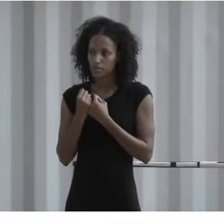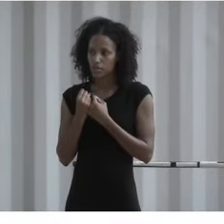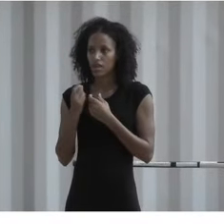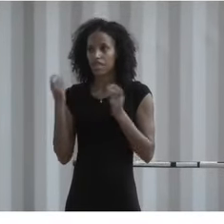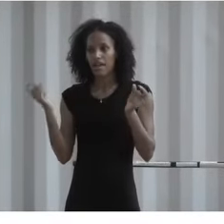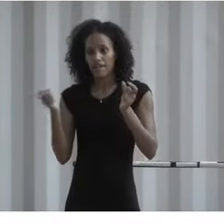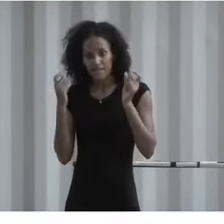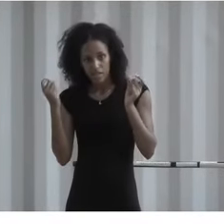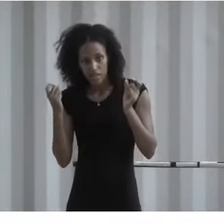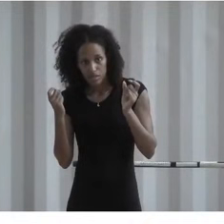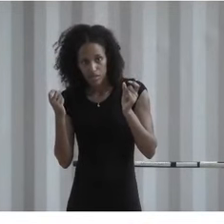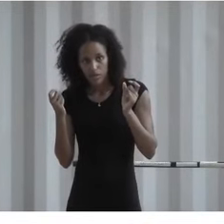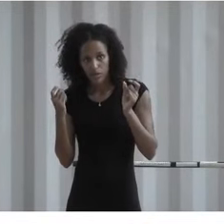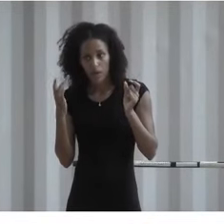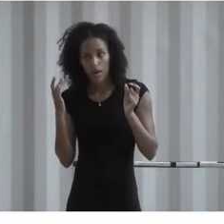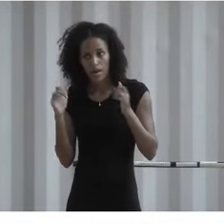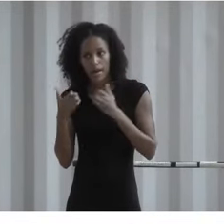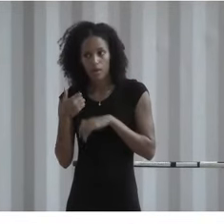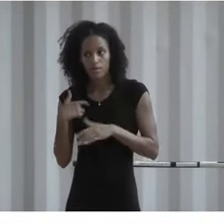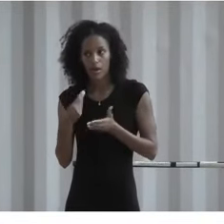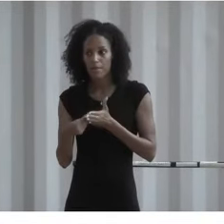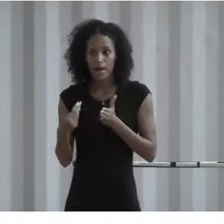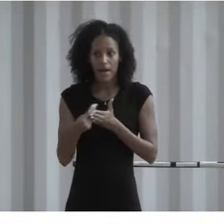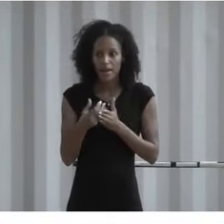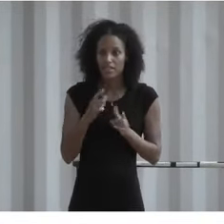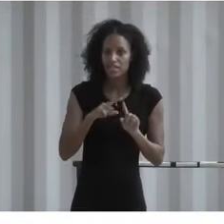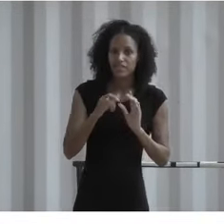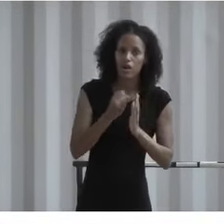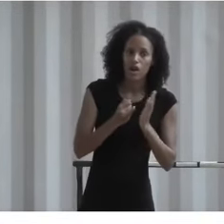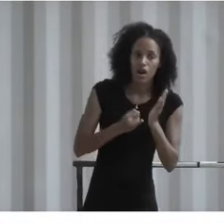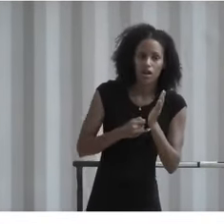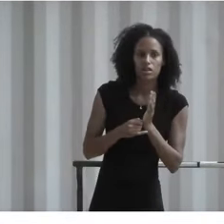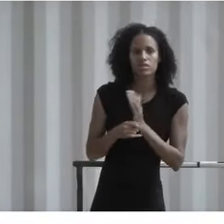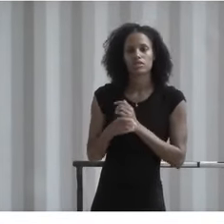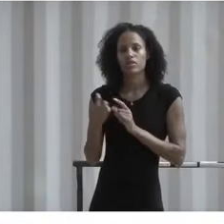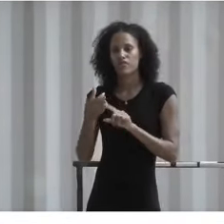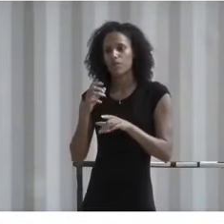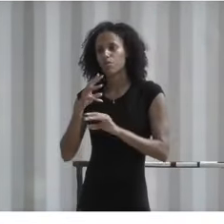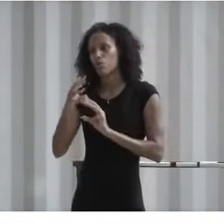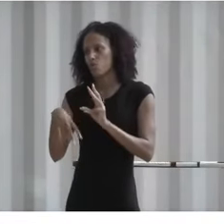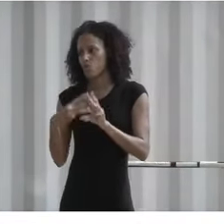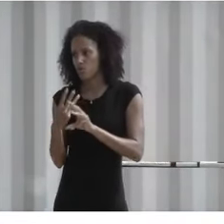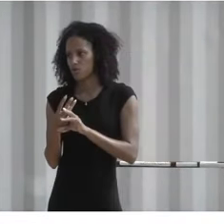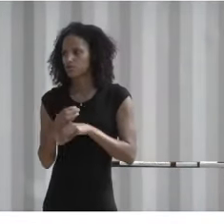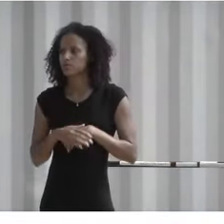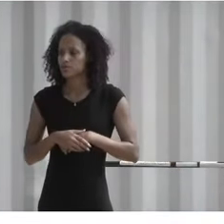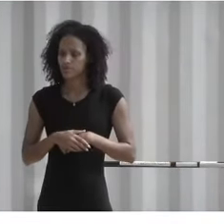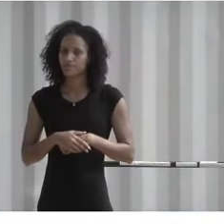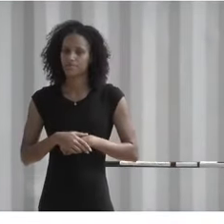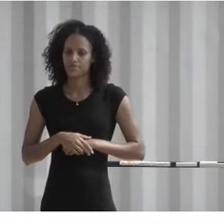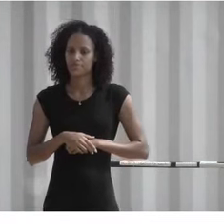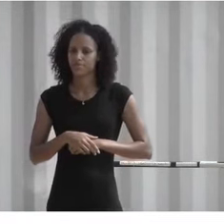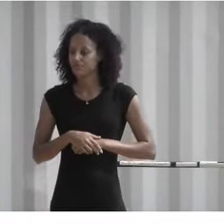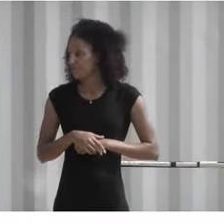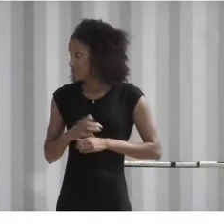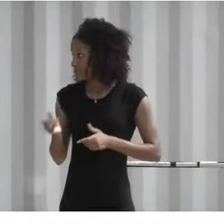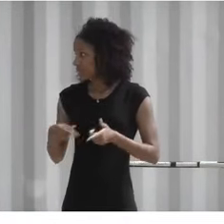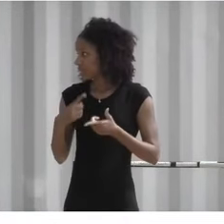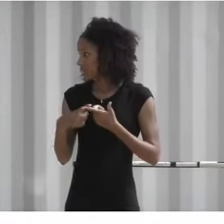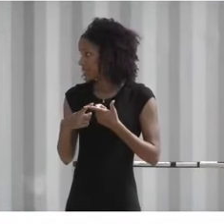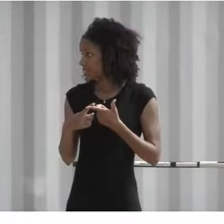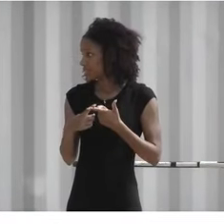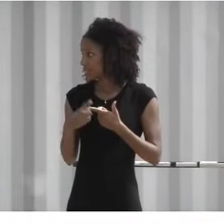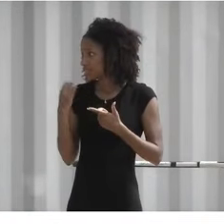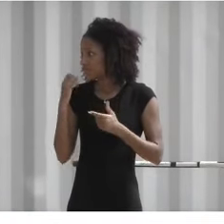can support the festival by purchasing arts and crafts from all around the world, sustainably created. And then if